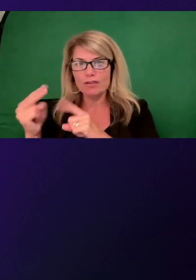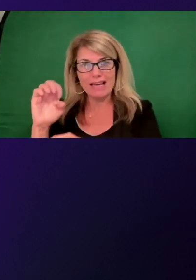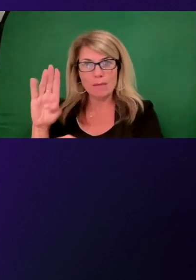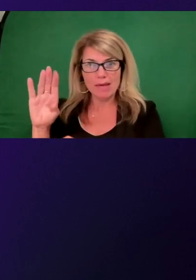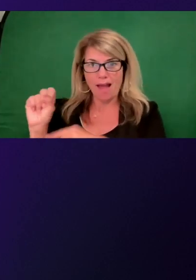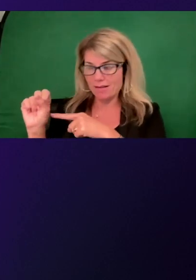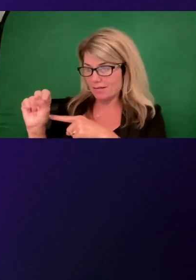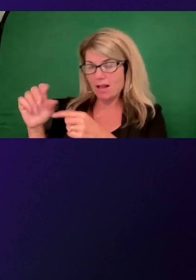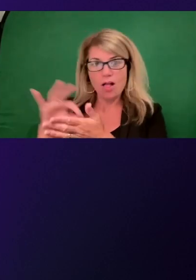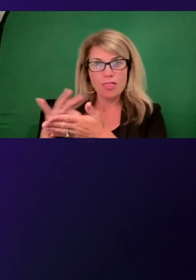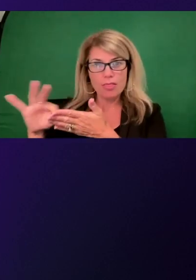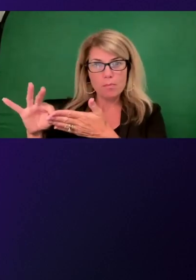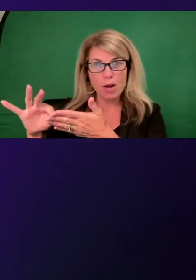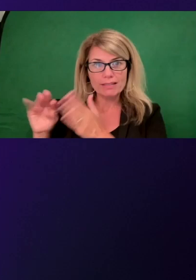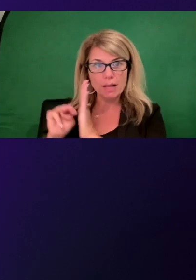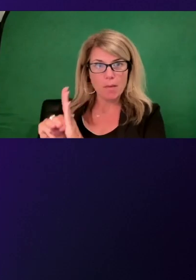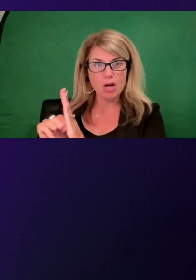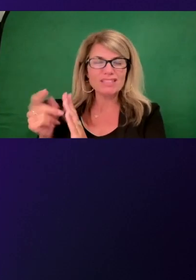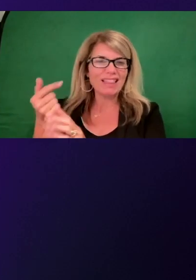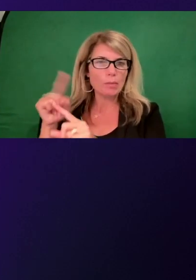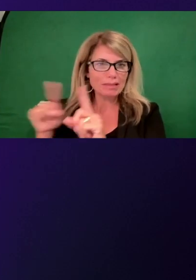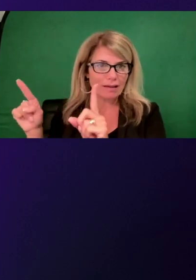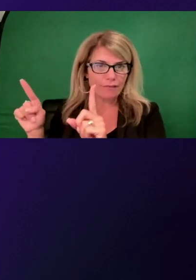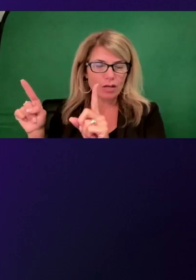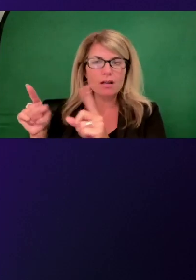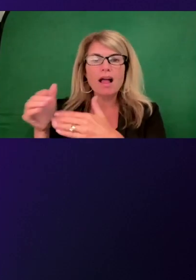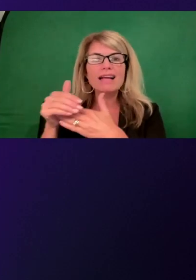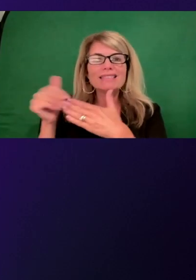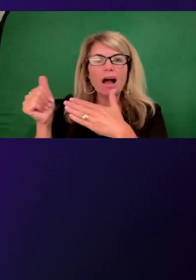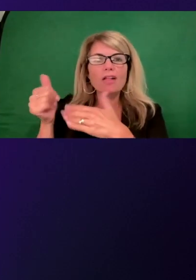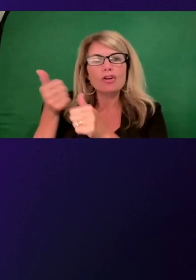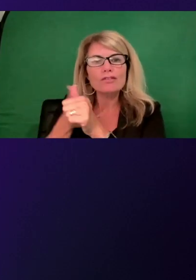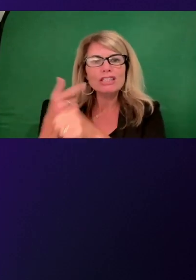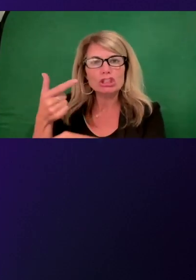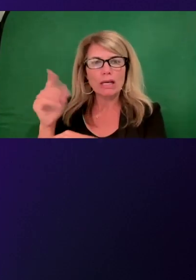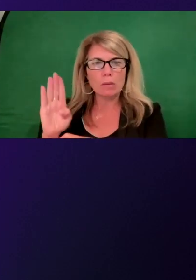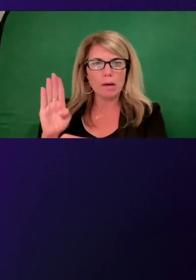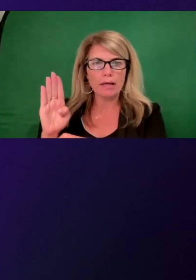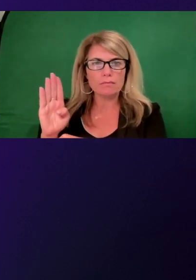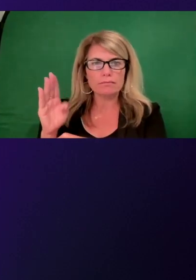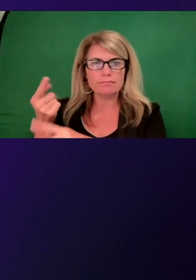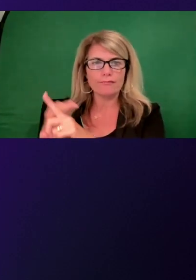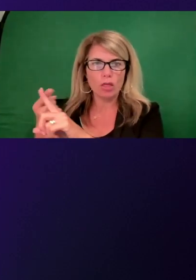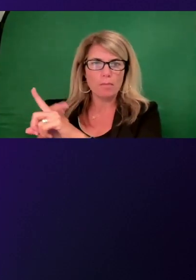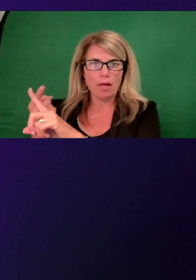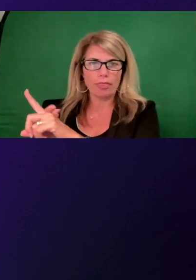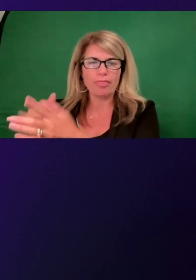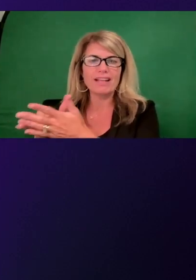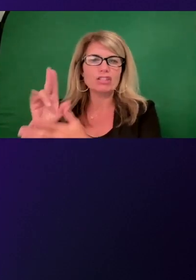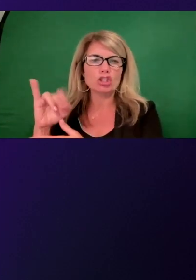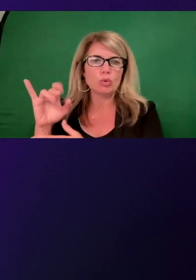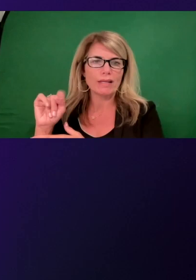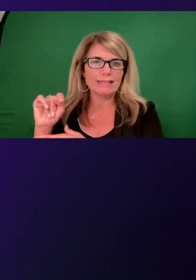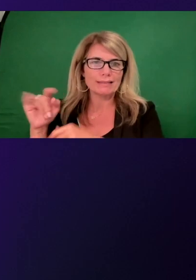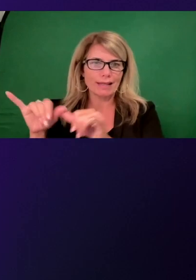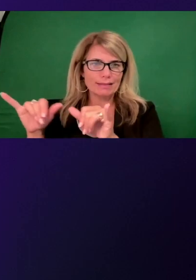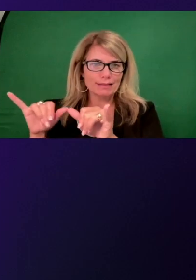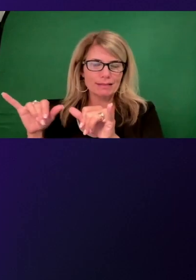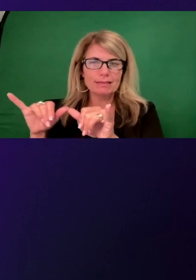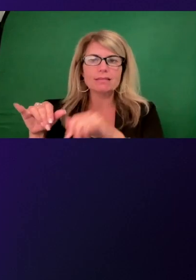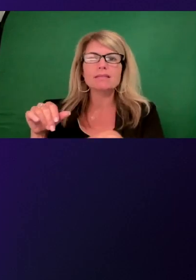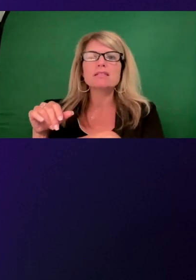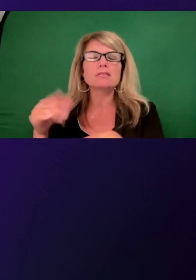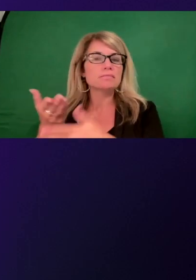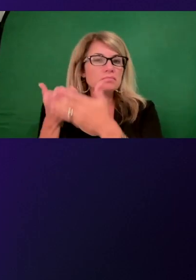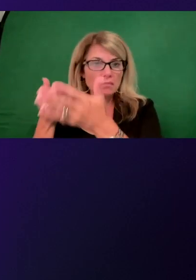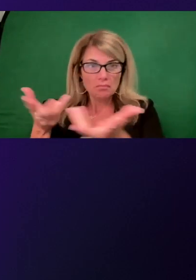little different. It goes by the dollar per gigabyte per month kind of a unit size. And that's where, and it offers all those,